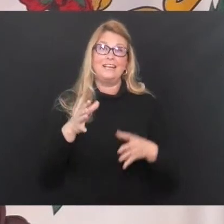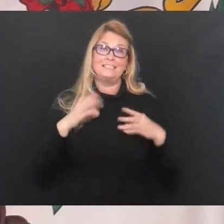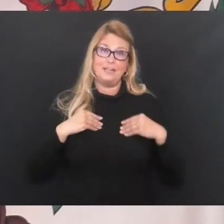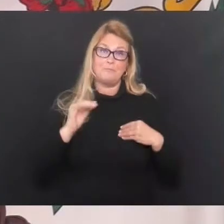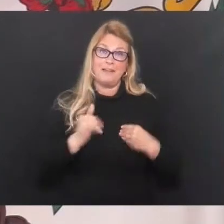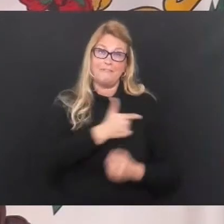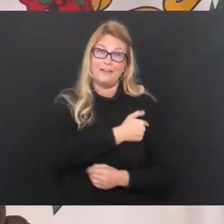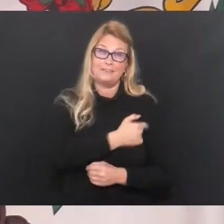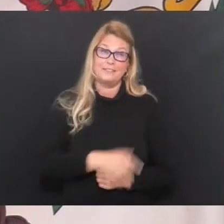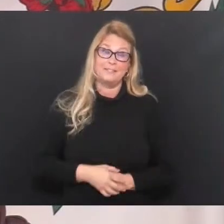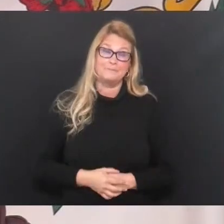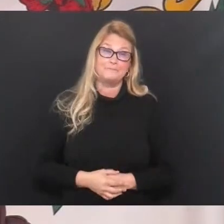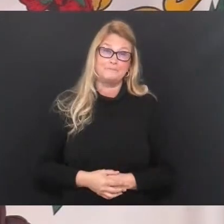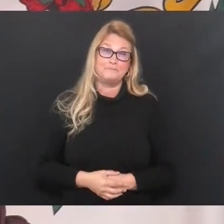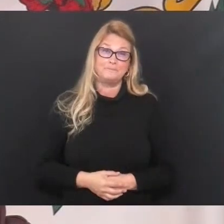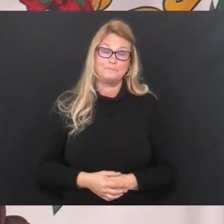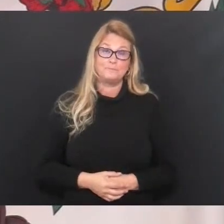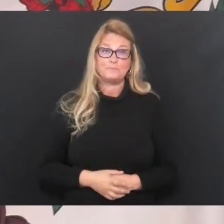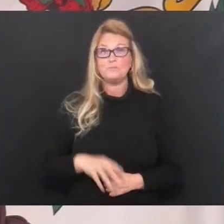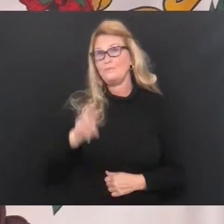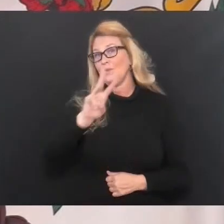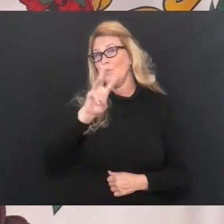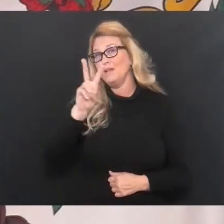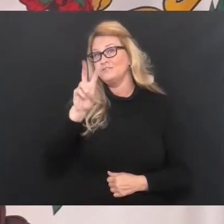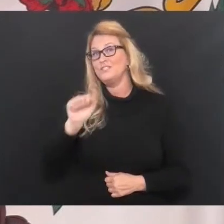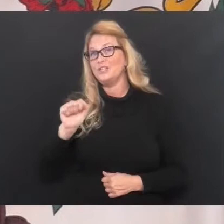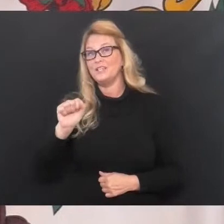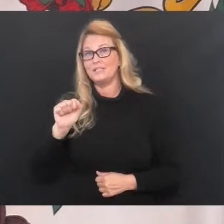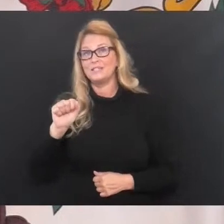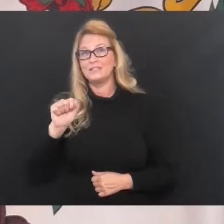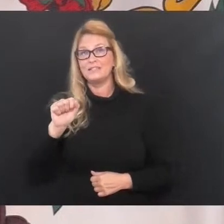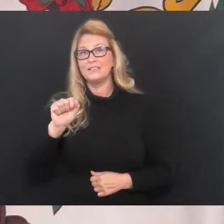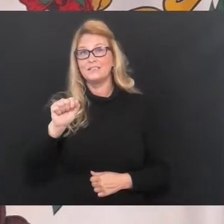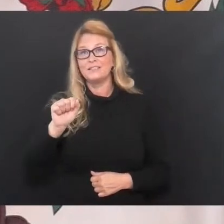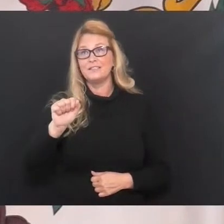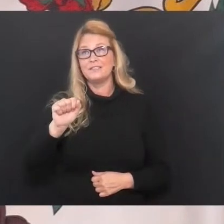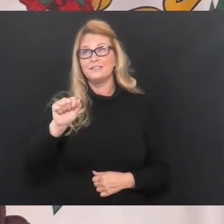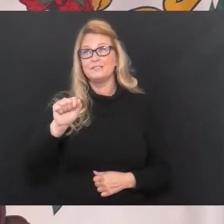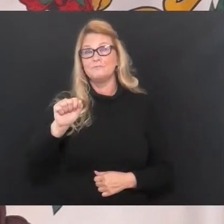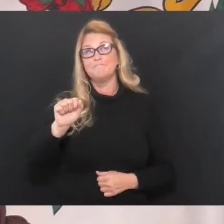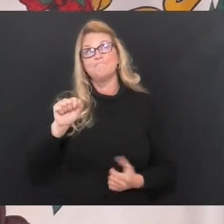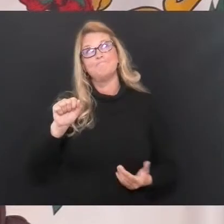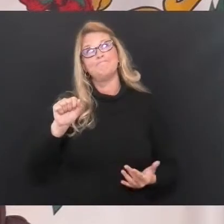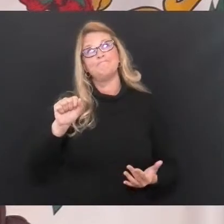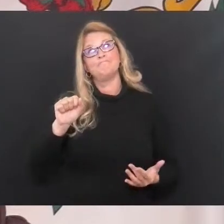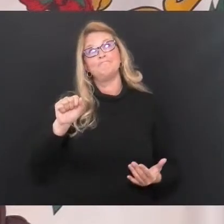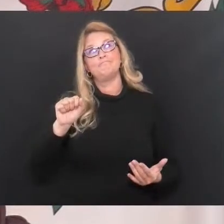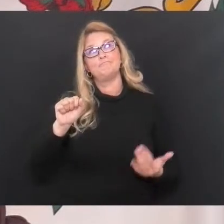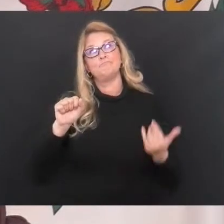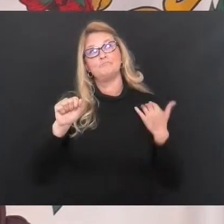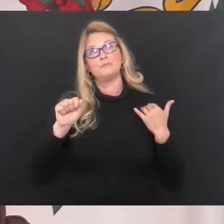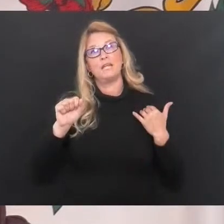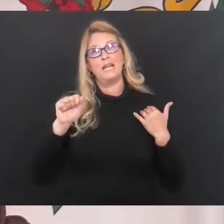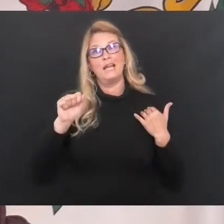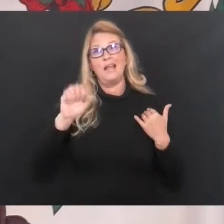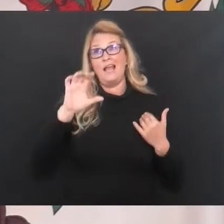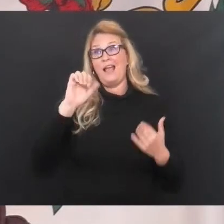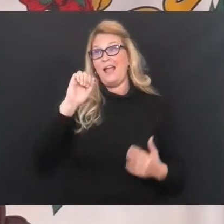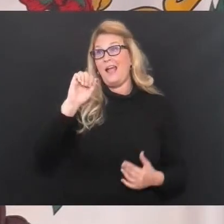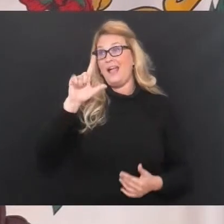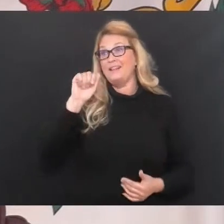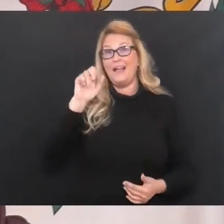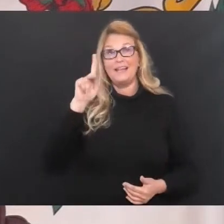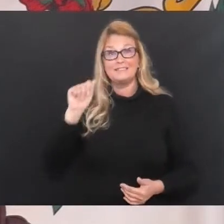vaccine. West Virginia was, like you said, Alaska and West Virginia